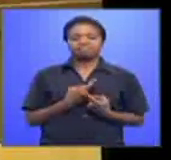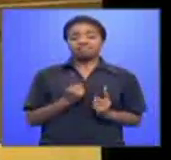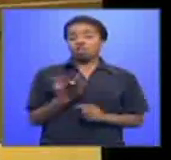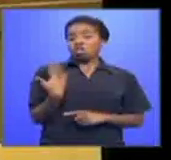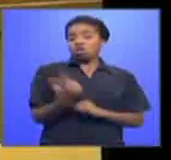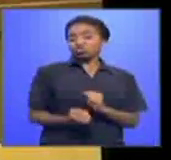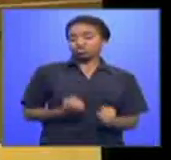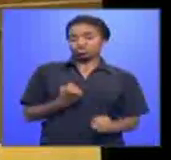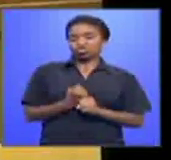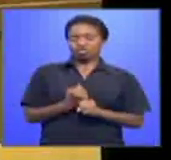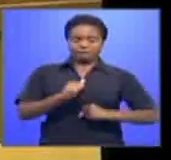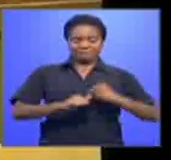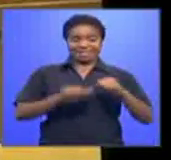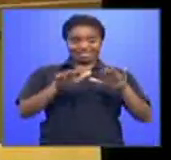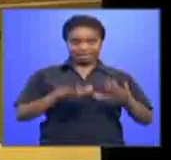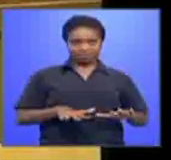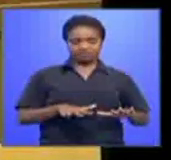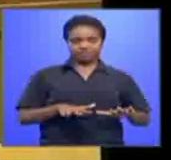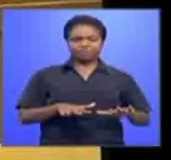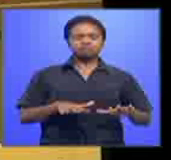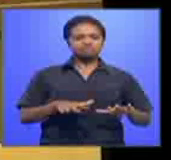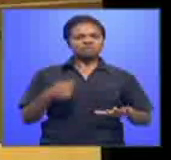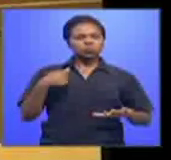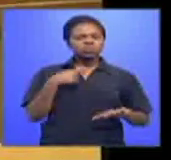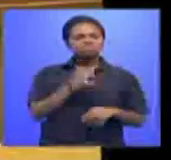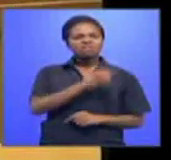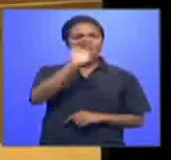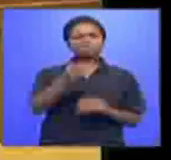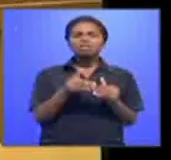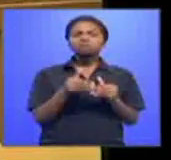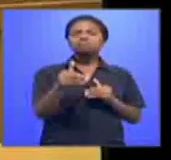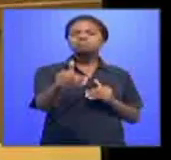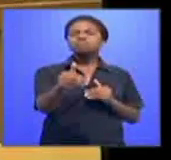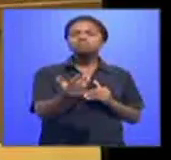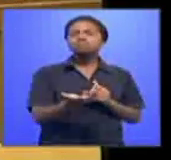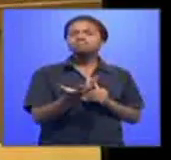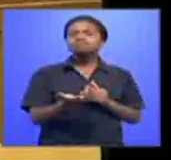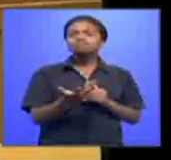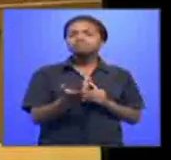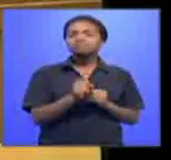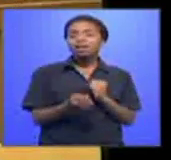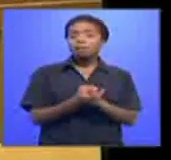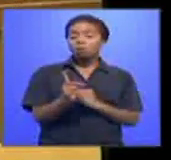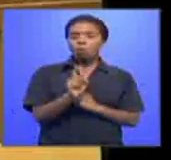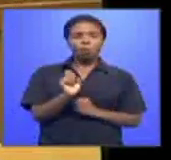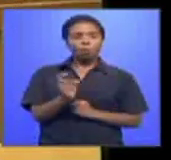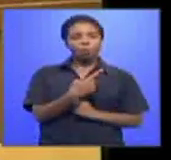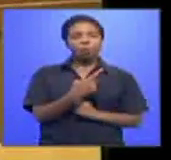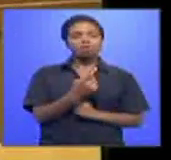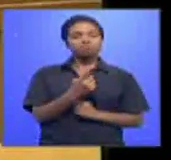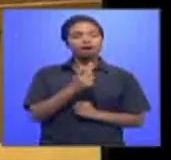It is a roadmap to a South Africa where all will have water,